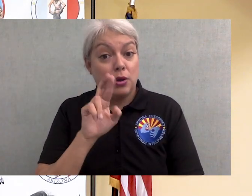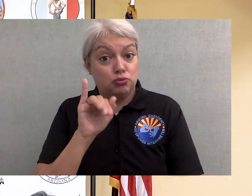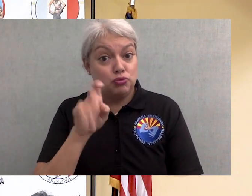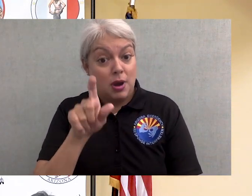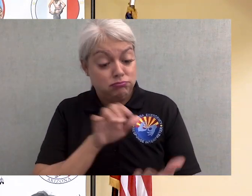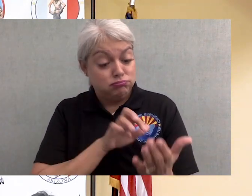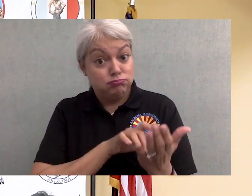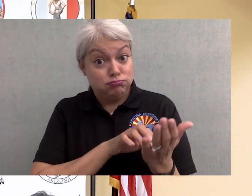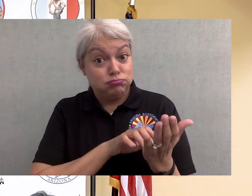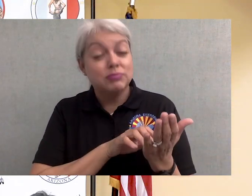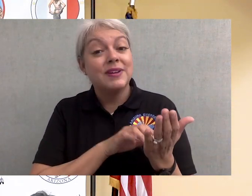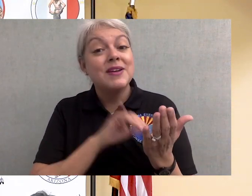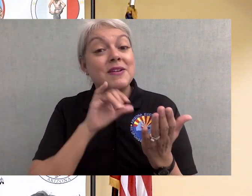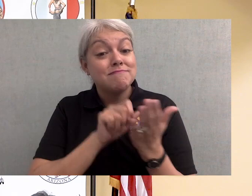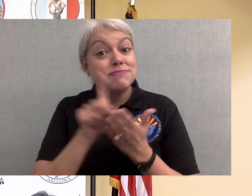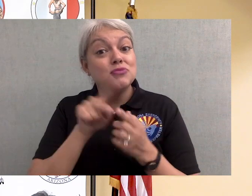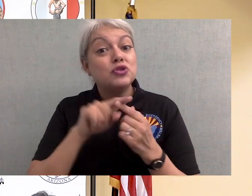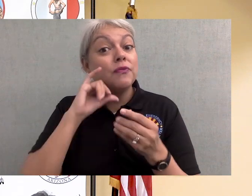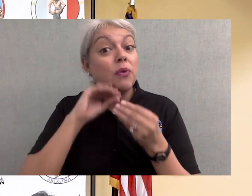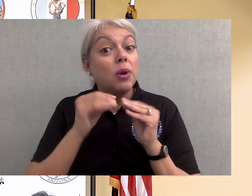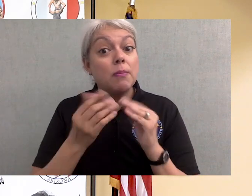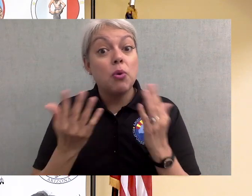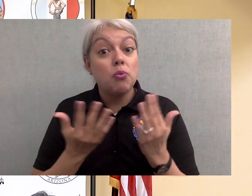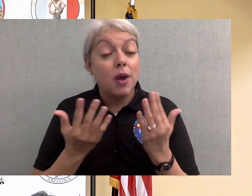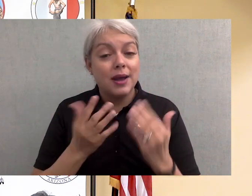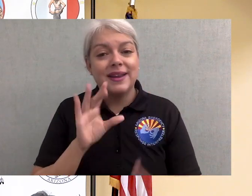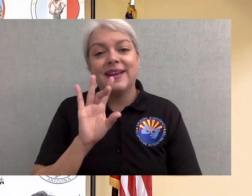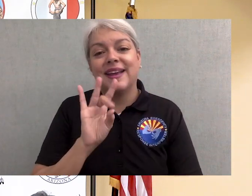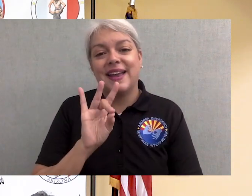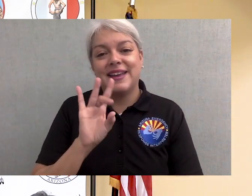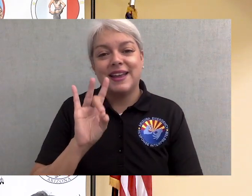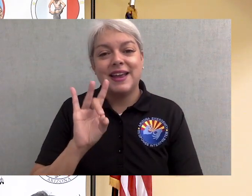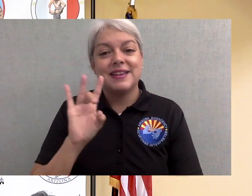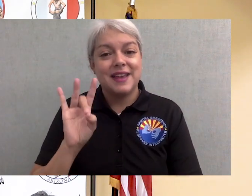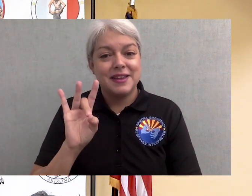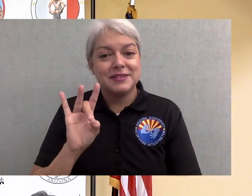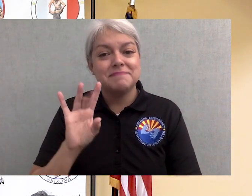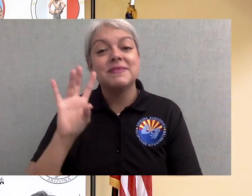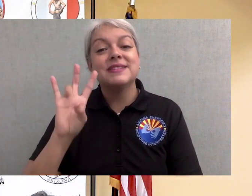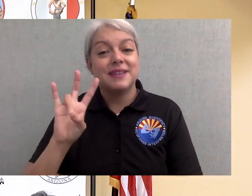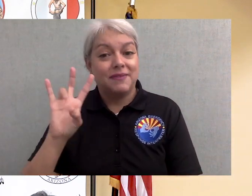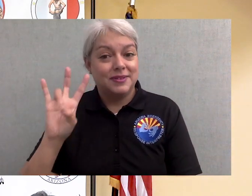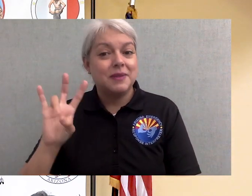888-777. Again, I'll say that. Please text PY Tribe to